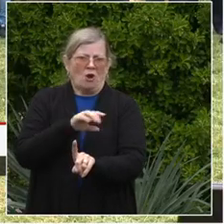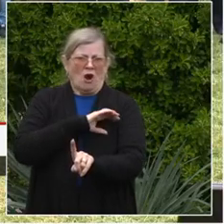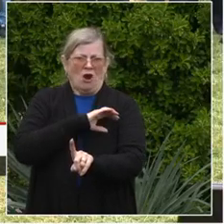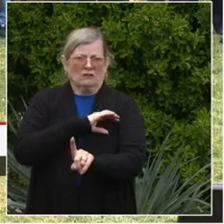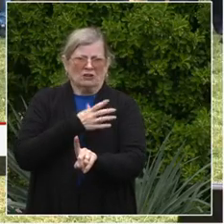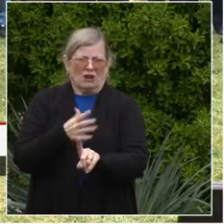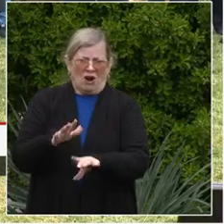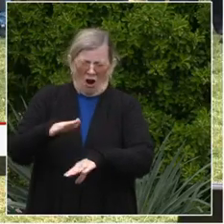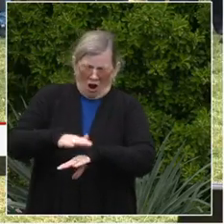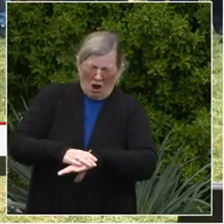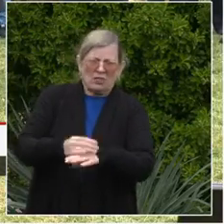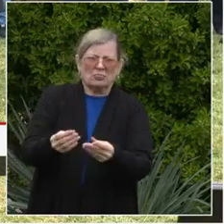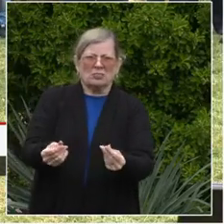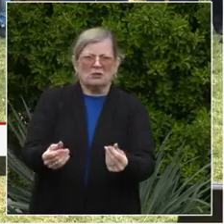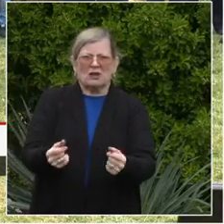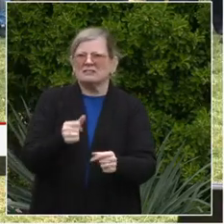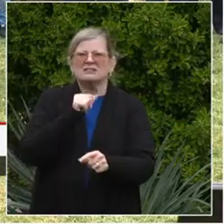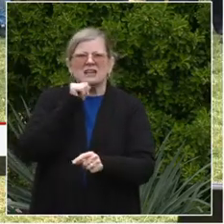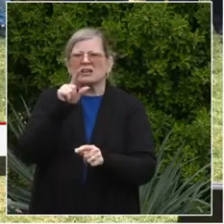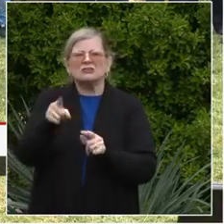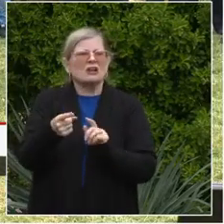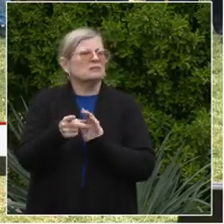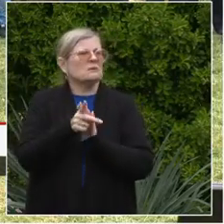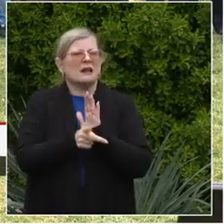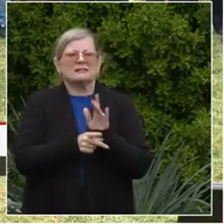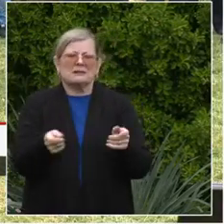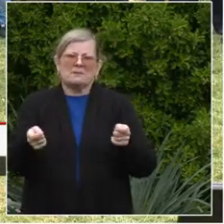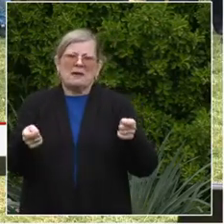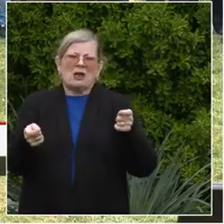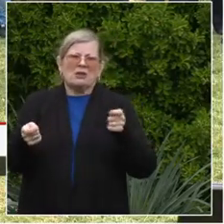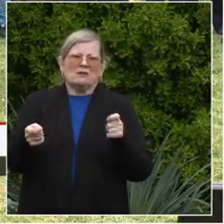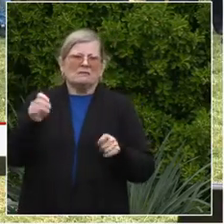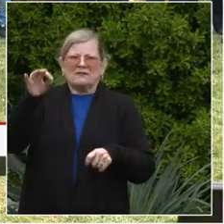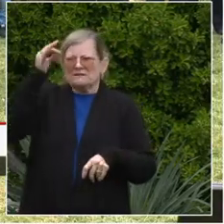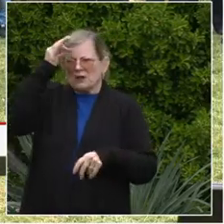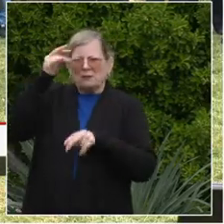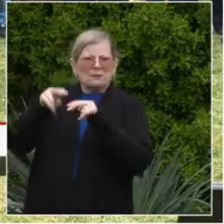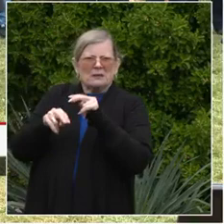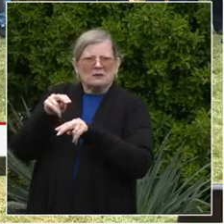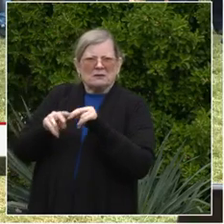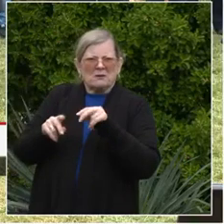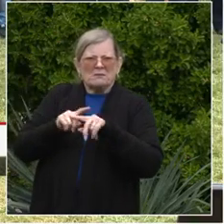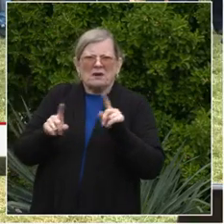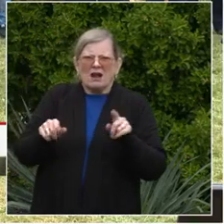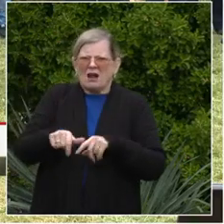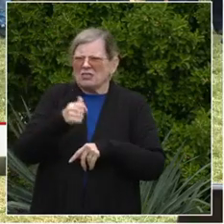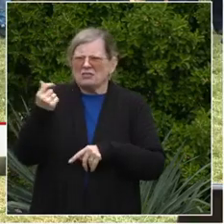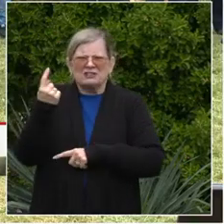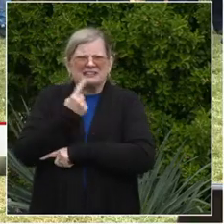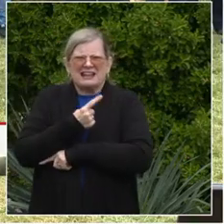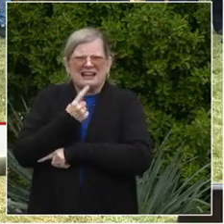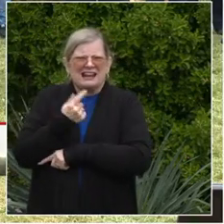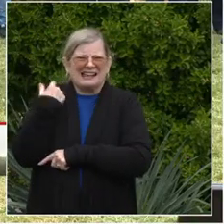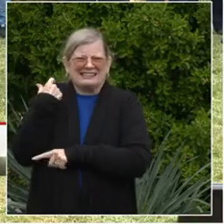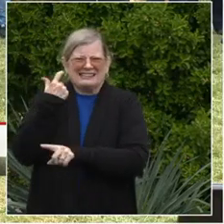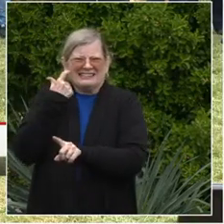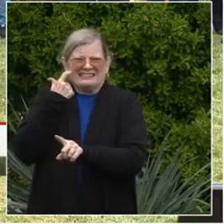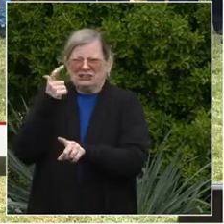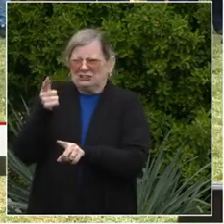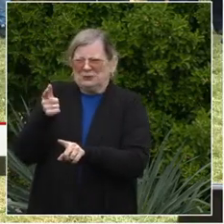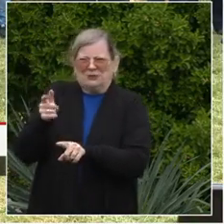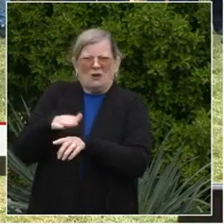just policymakers in the Wilson building, but officers on the ground. The other day we had a shooting right here on 1st Street, this very block behind our